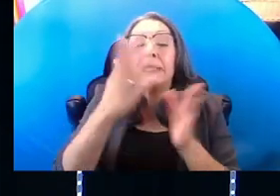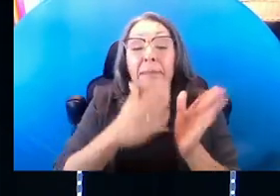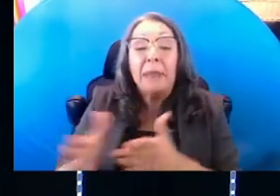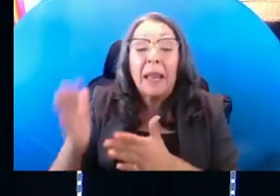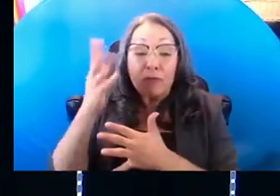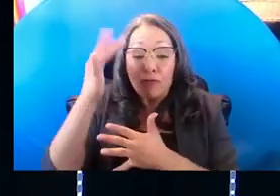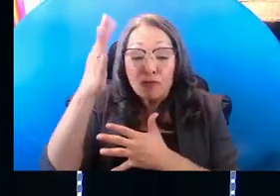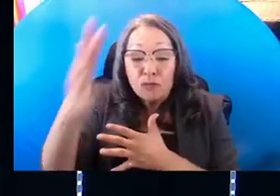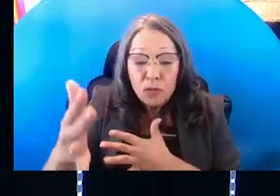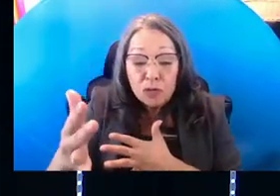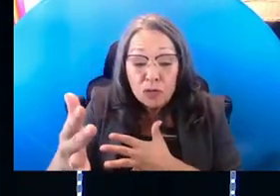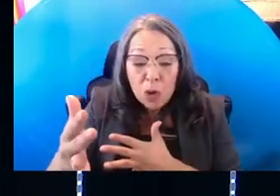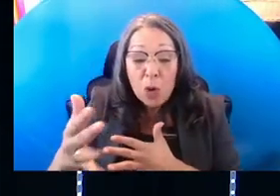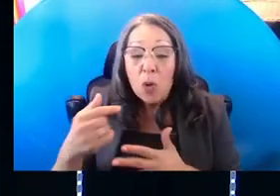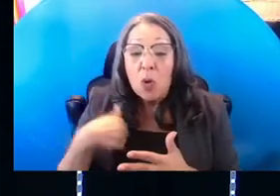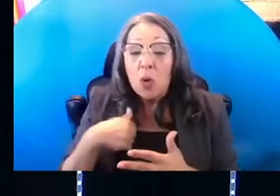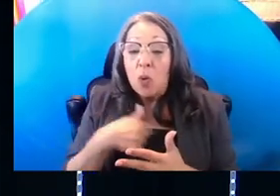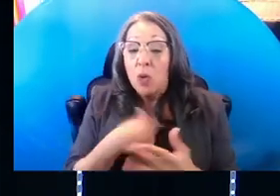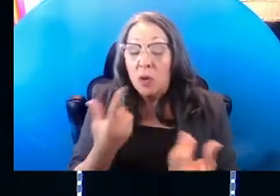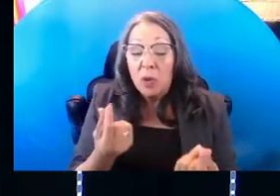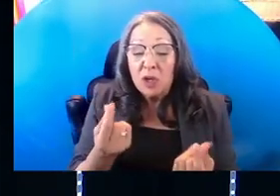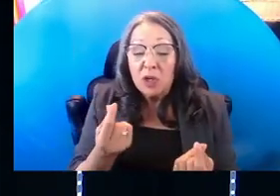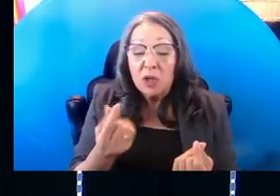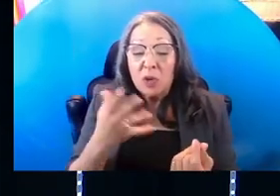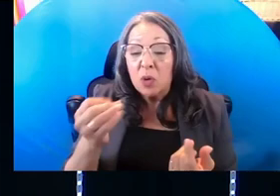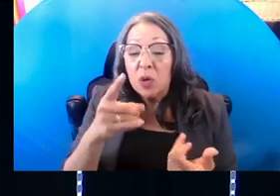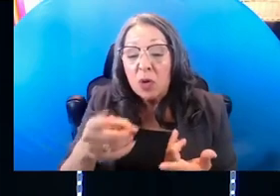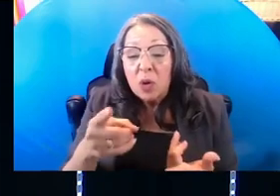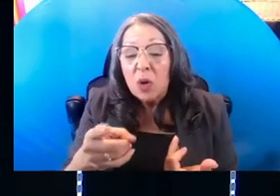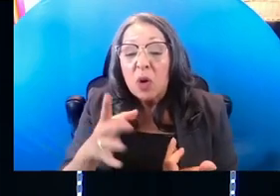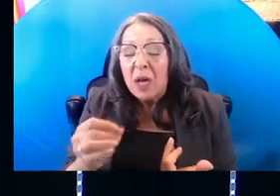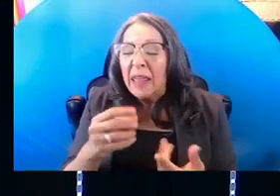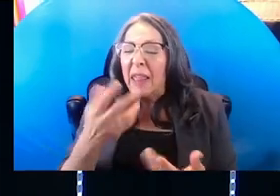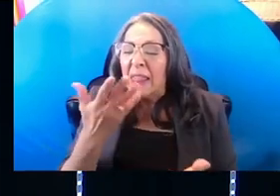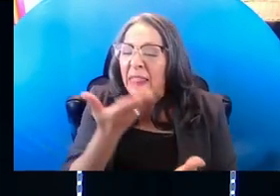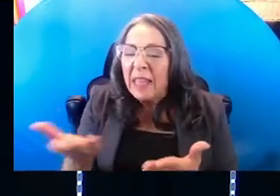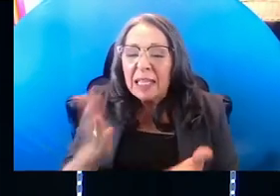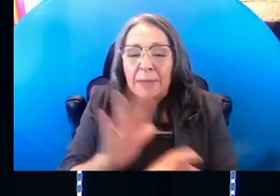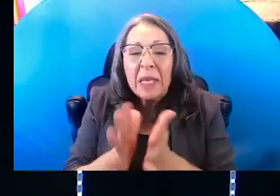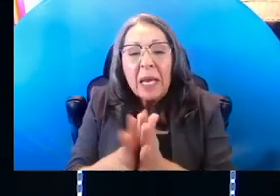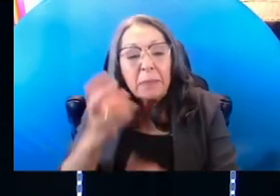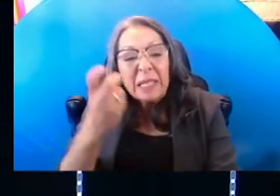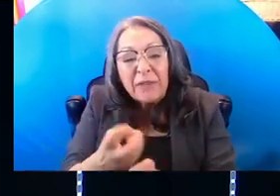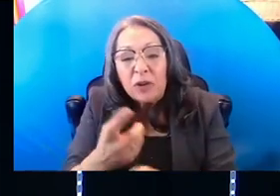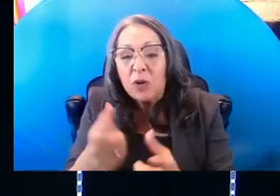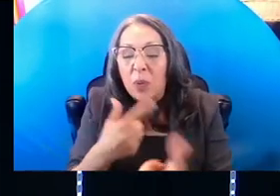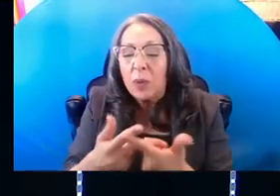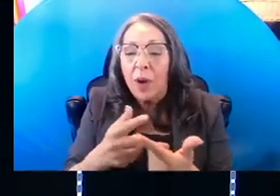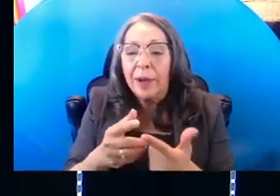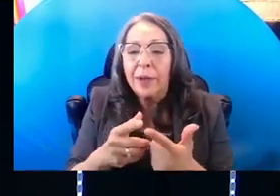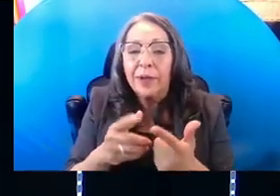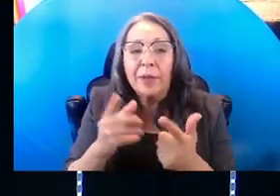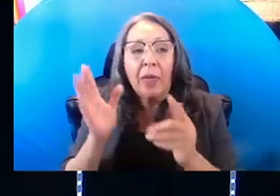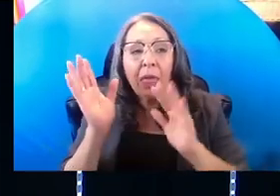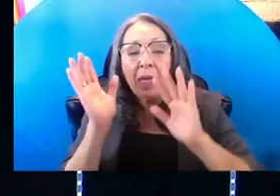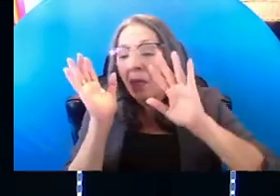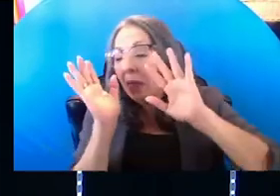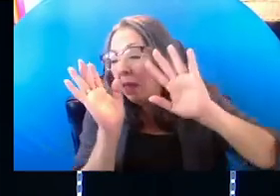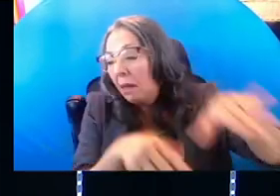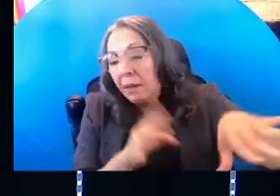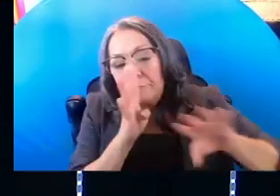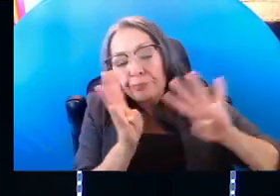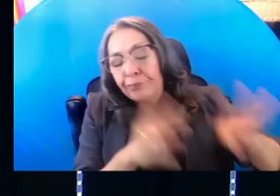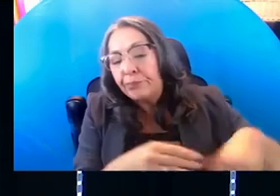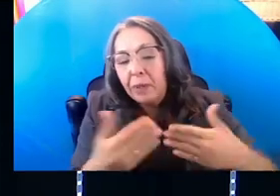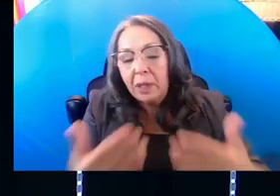things that we want to do is we want to get in the way of perseverance because things get too hard. We want to get in the way and we want to stop the work that God is doing. But